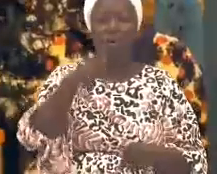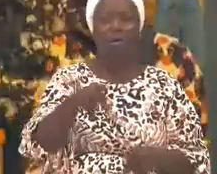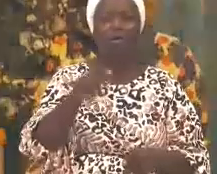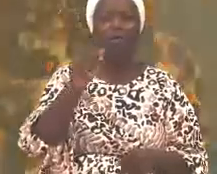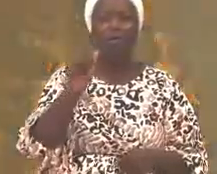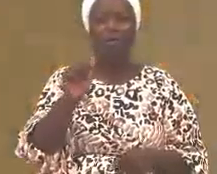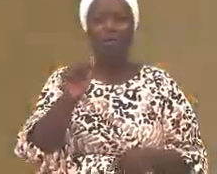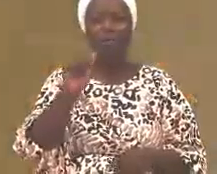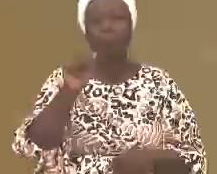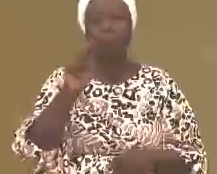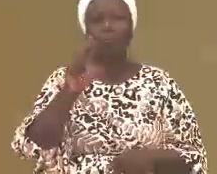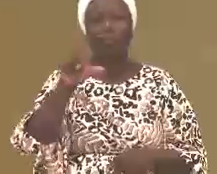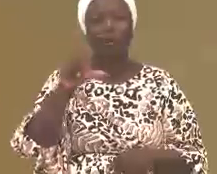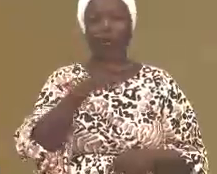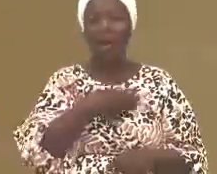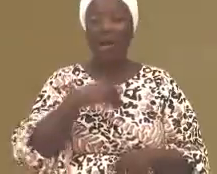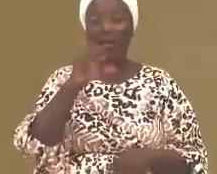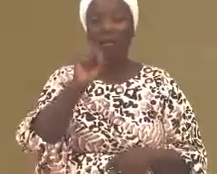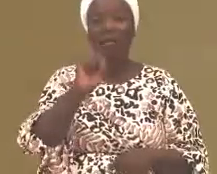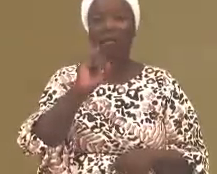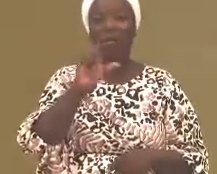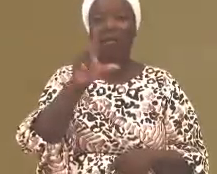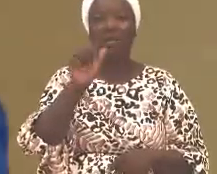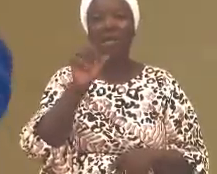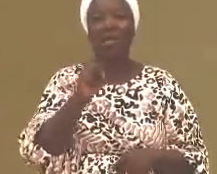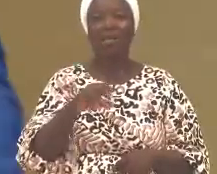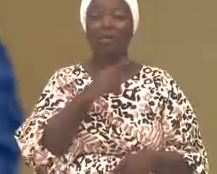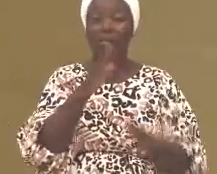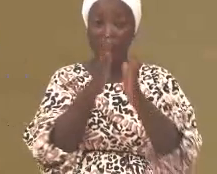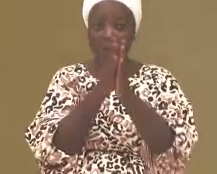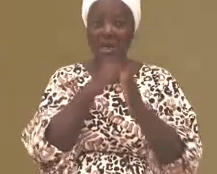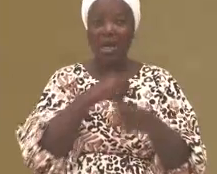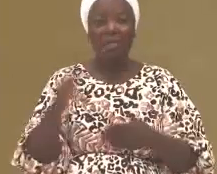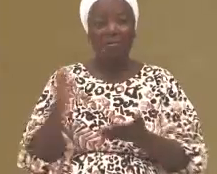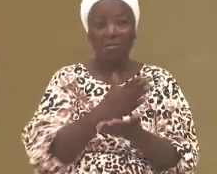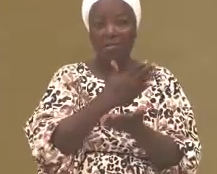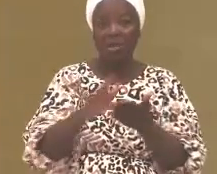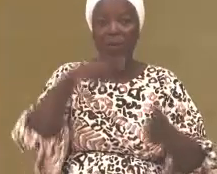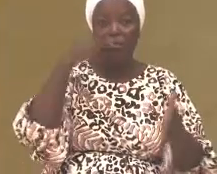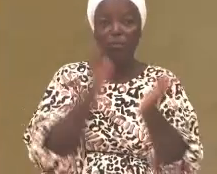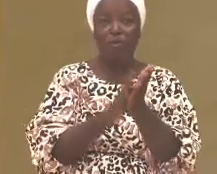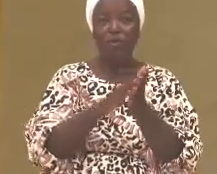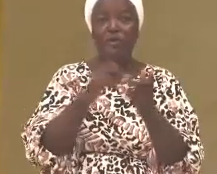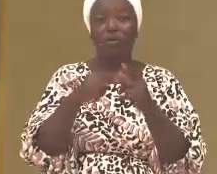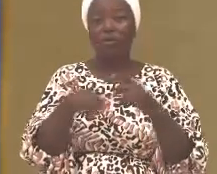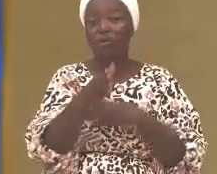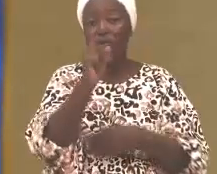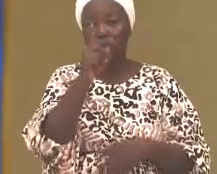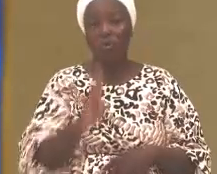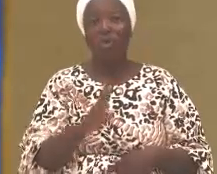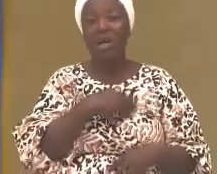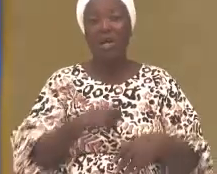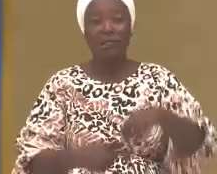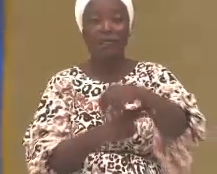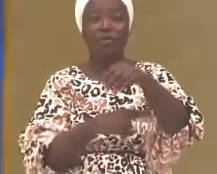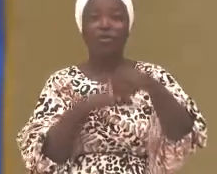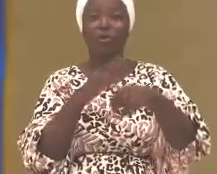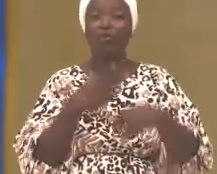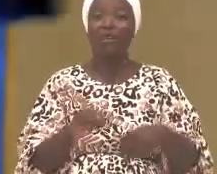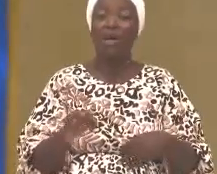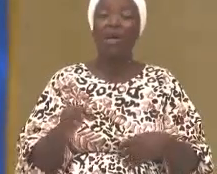they preached and they sang praises unto God, and the foundations of their prison were shaking, and